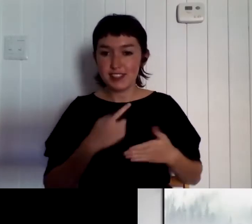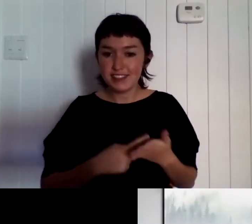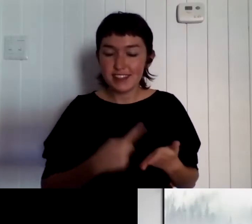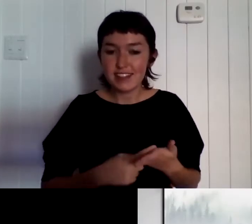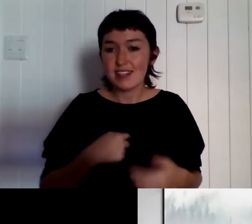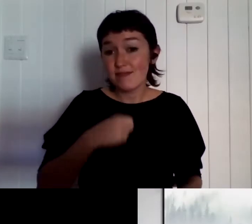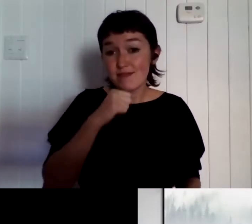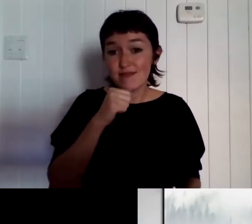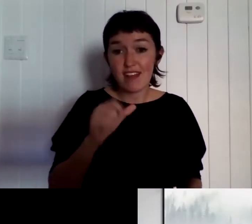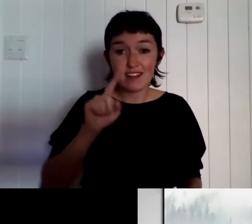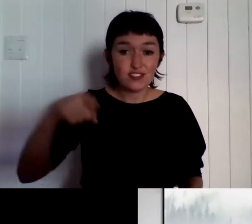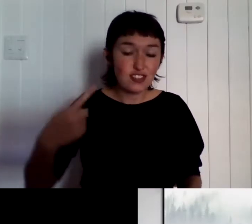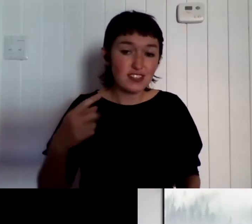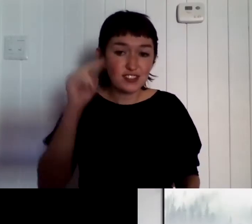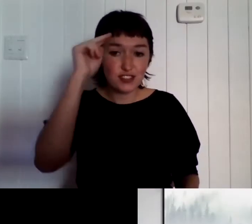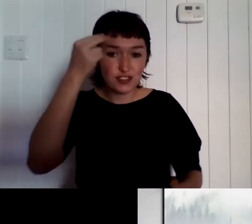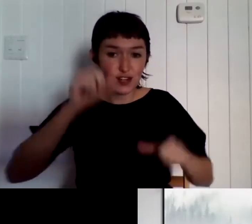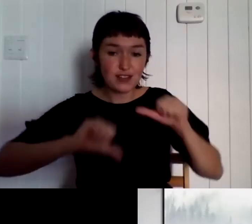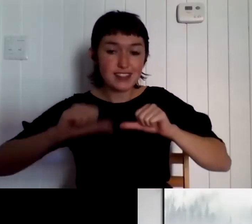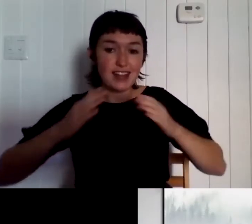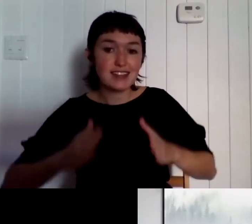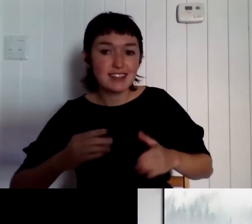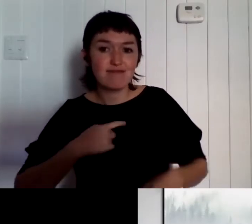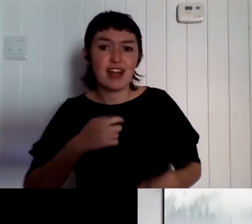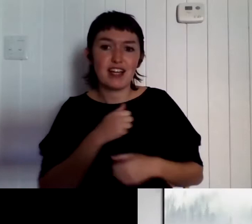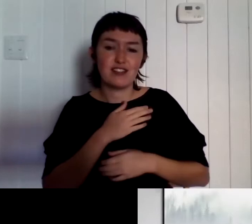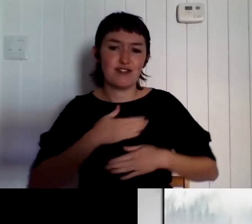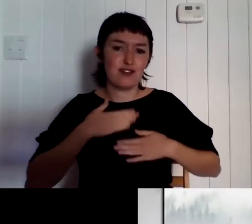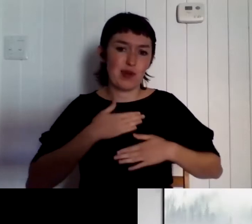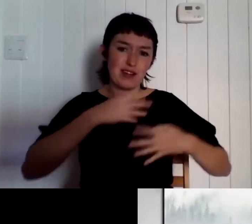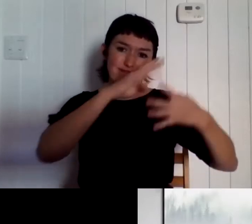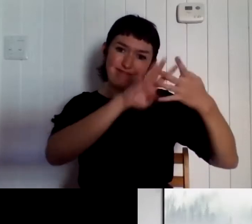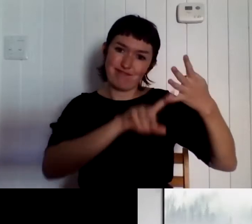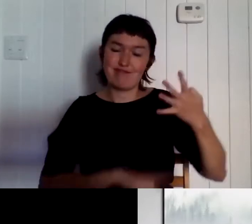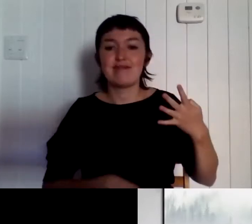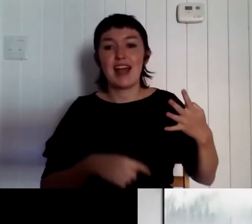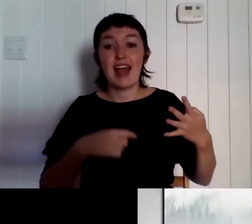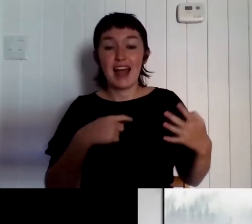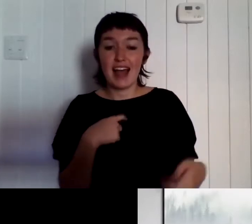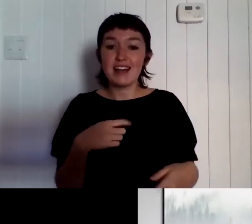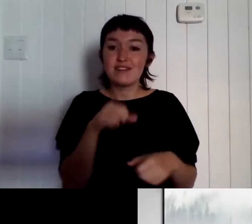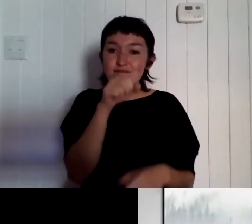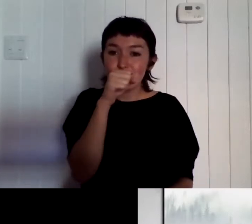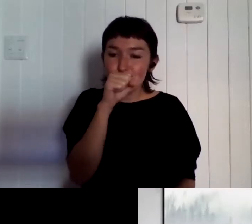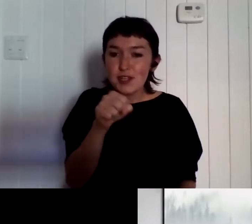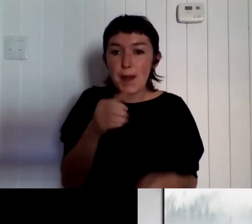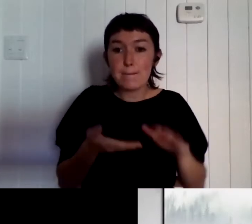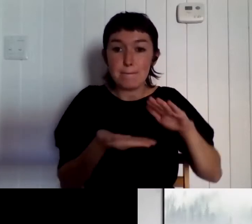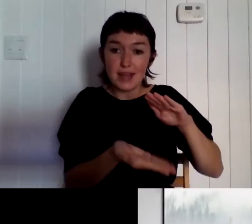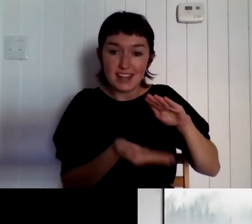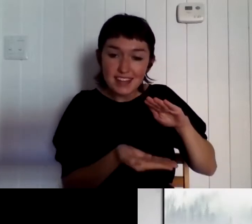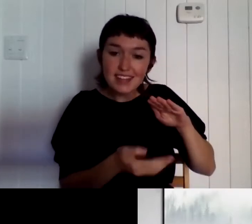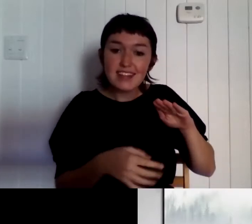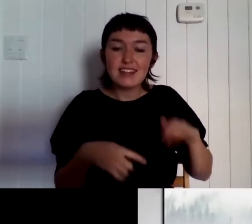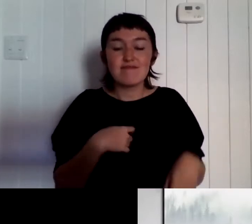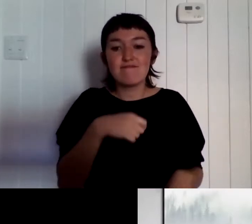in my life. Some people out there may know that I'm an avid baker. And so I think it's really important to have hobbies. So in